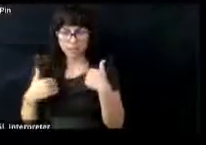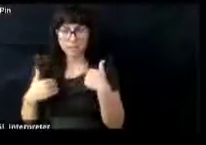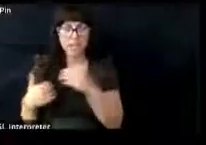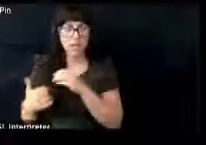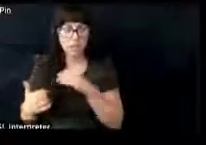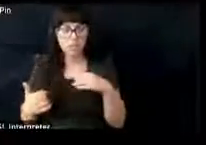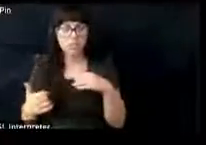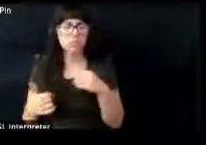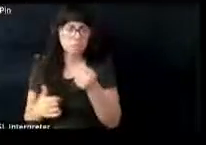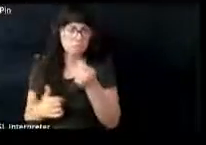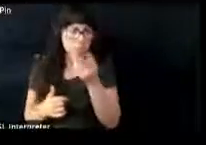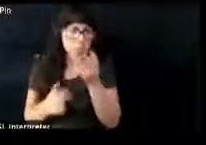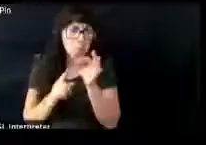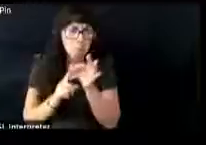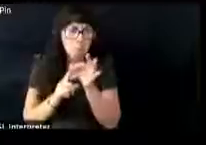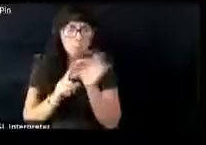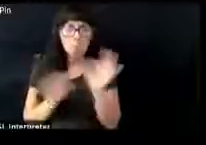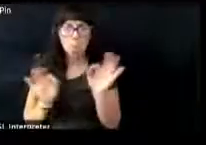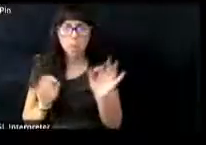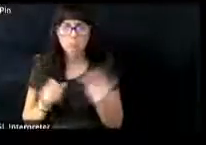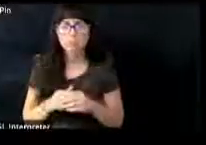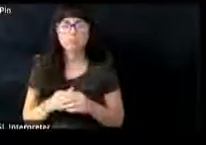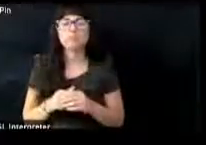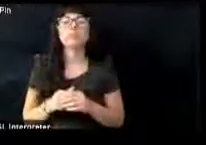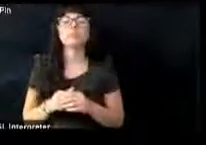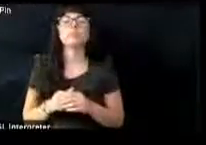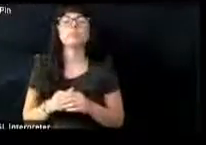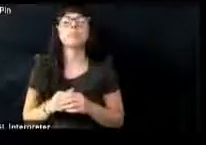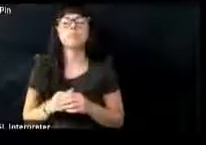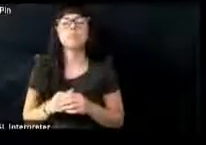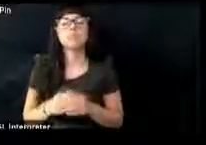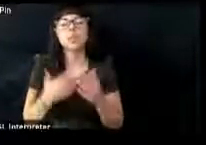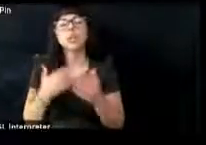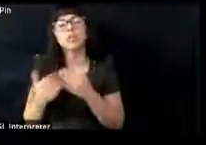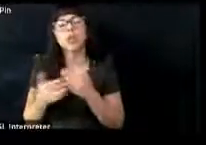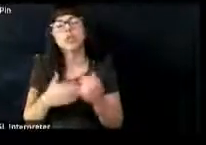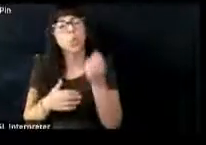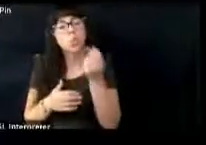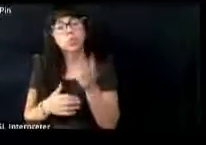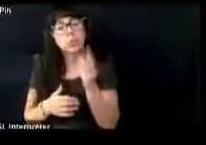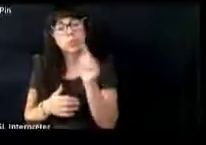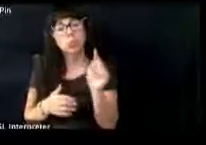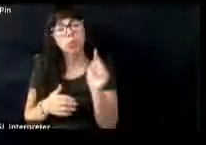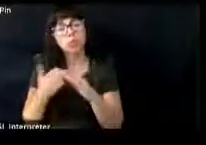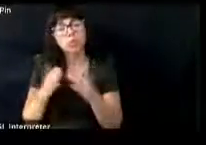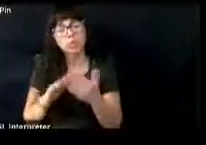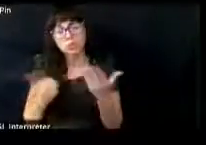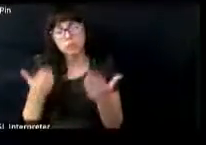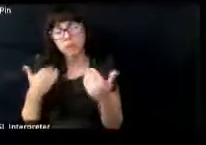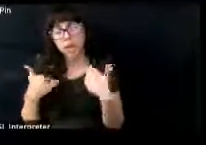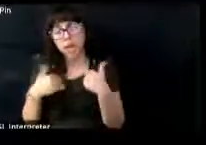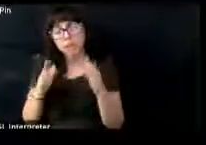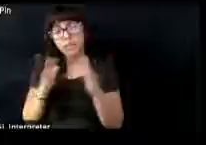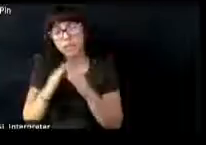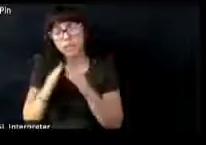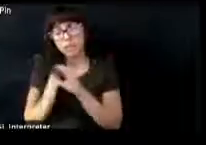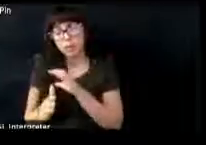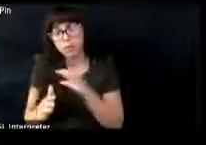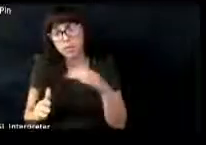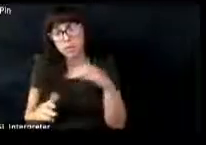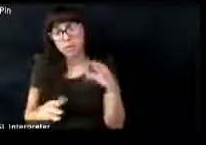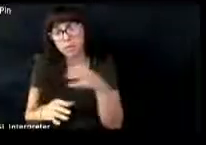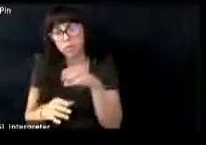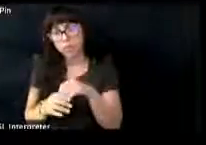And while some communities may have a neighborhood council that encompasses the